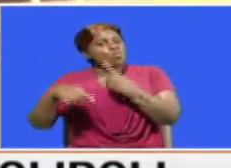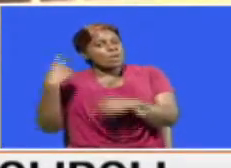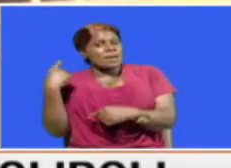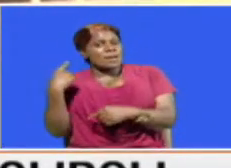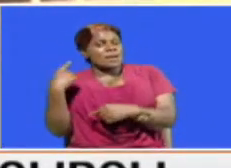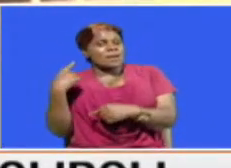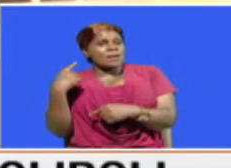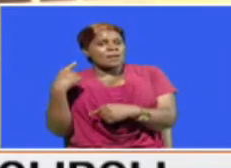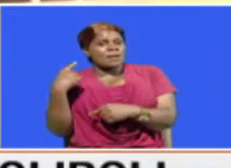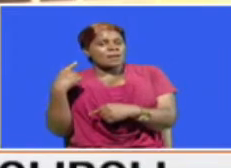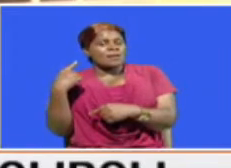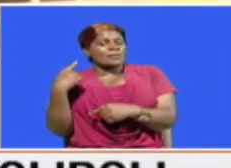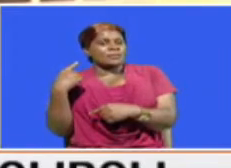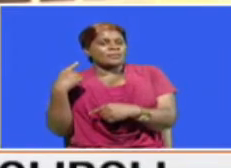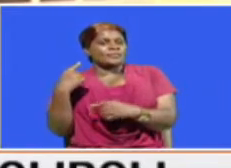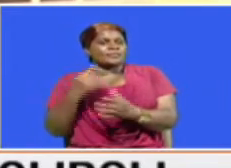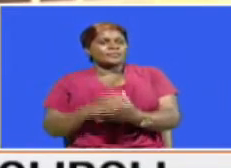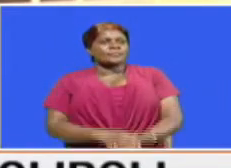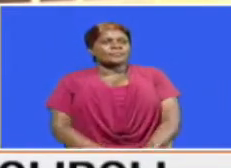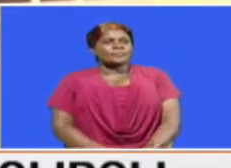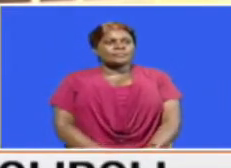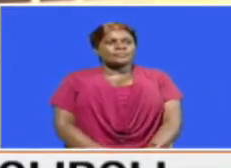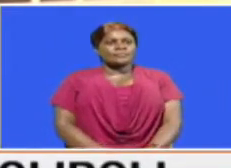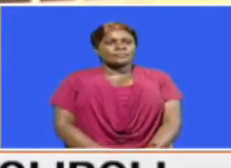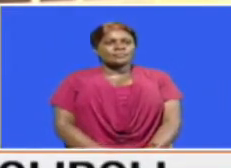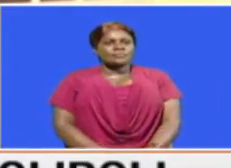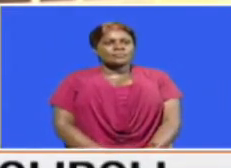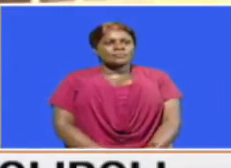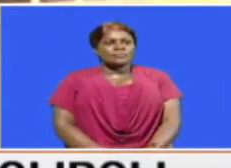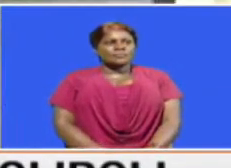KPA haujui nani atakayeshinda.